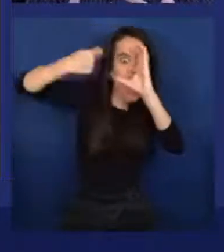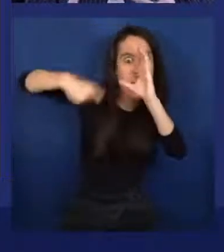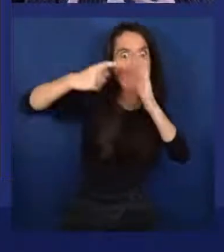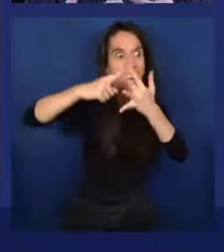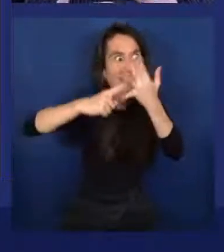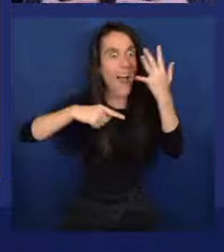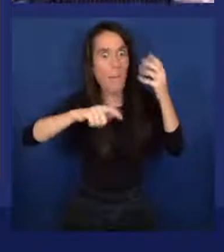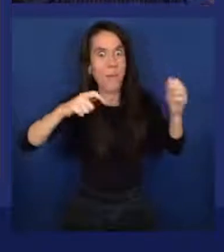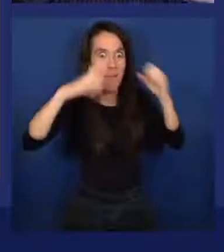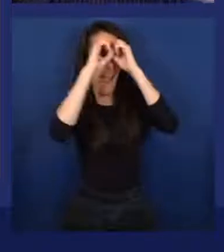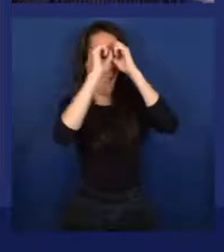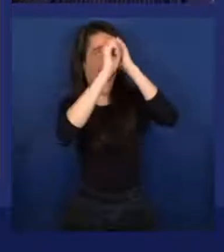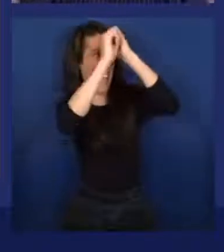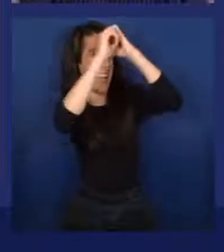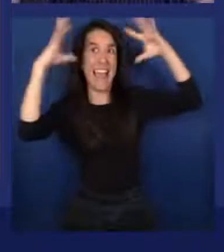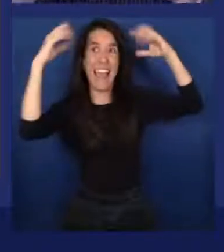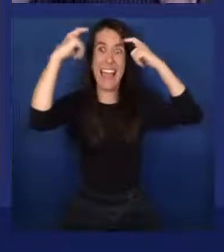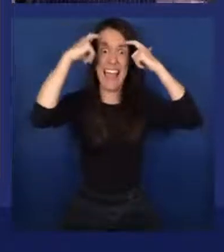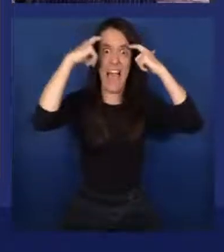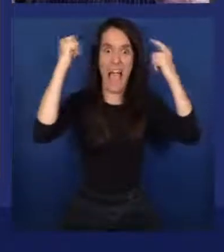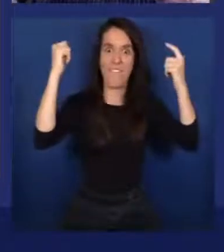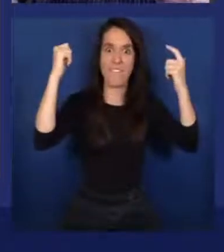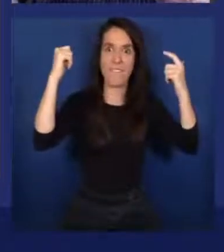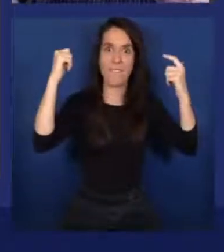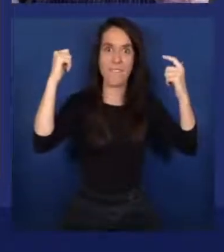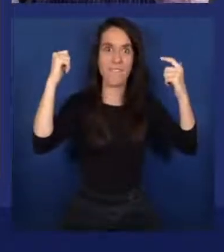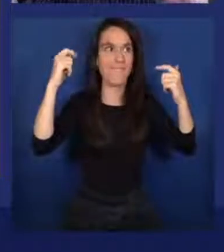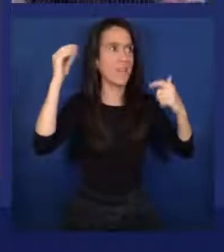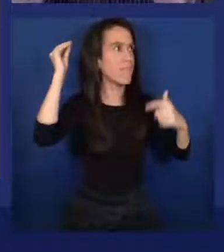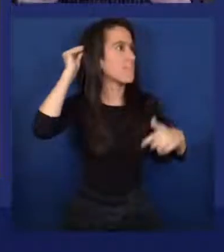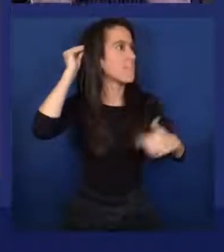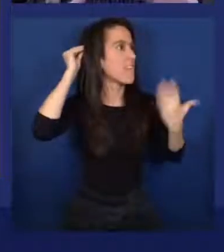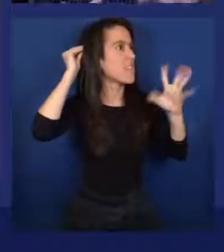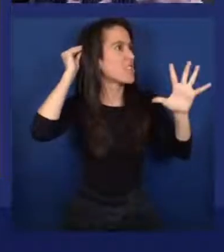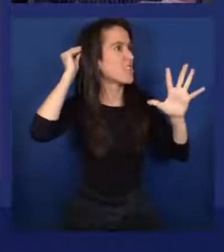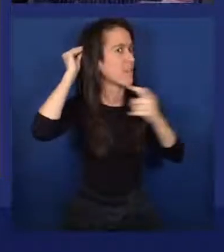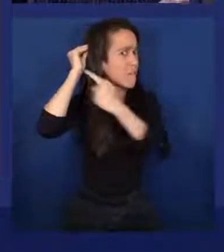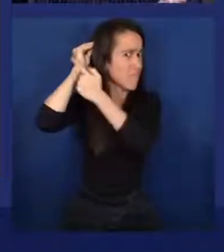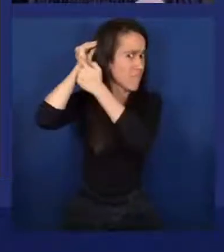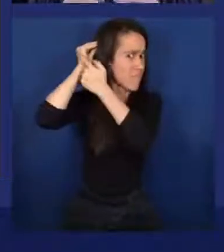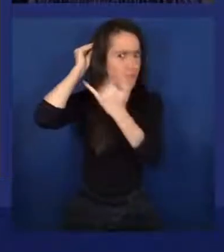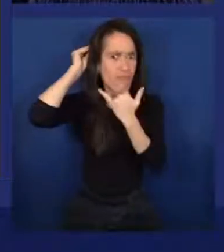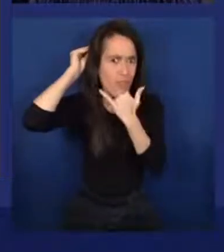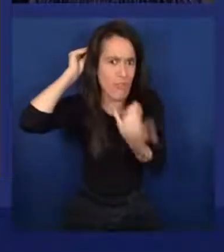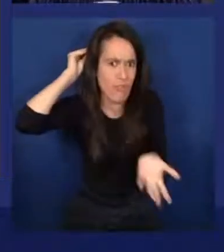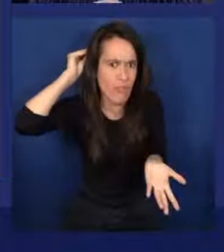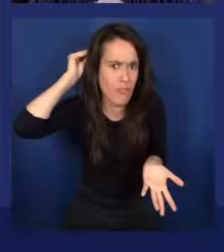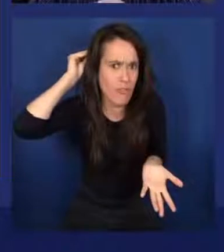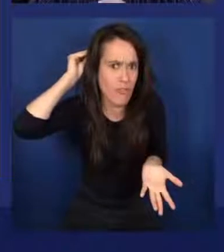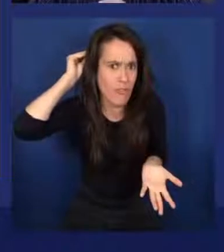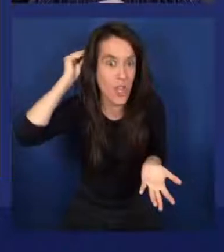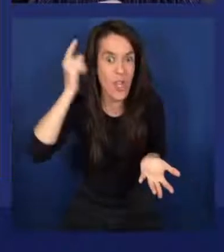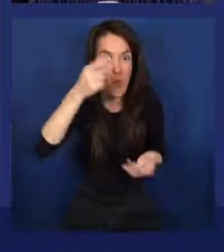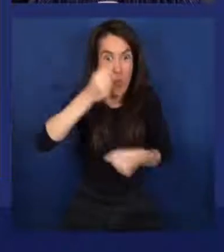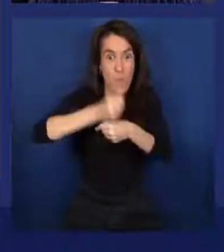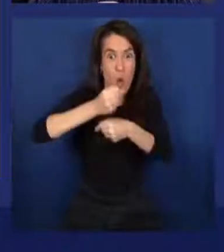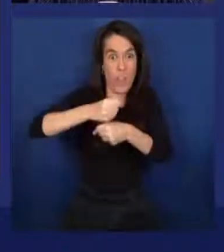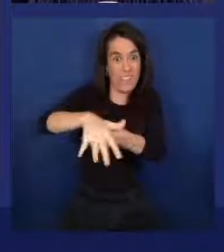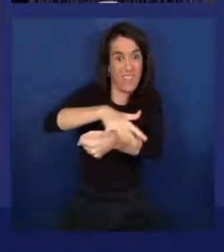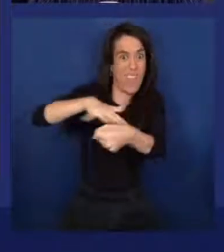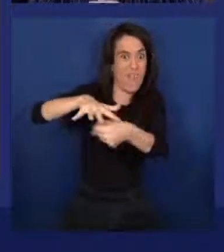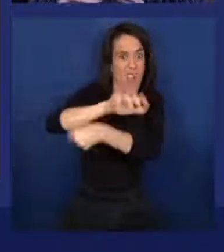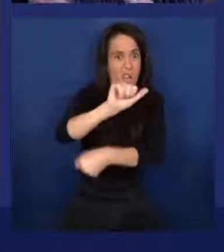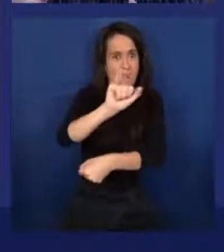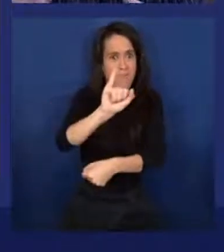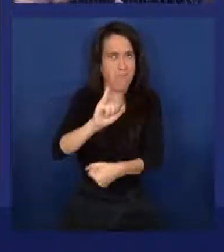and created perceptions that are incorrect. If you're working in this space, you know these things aren't true,